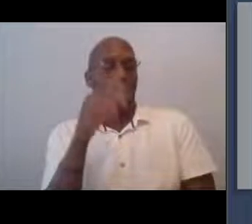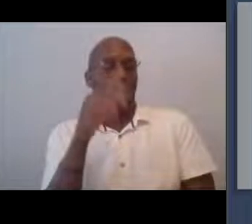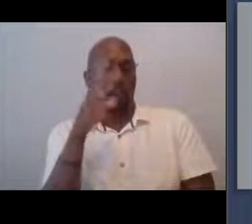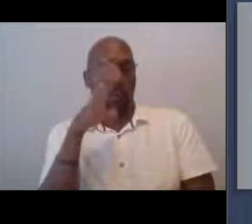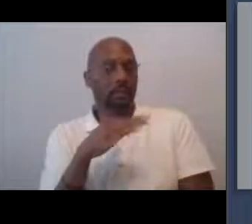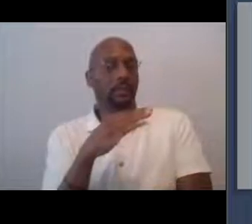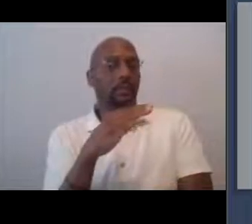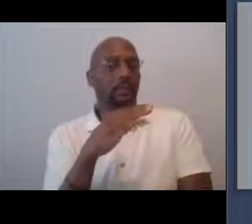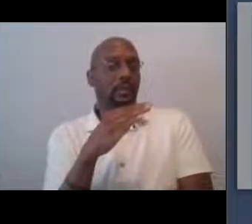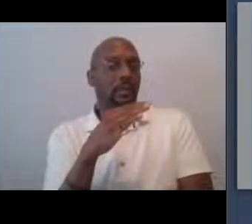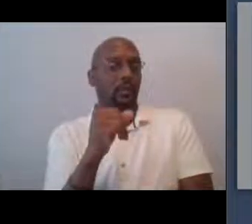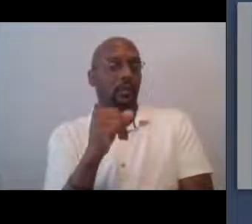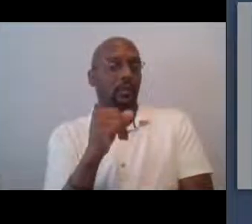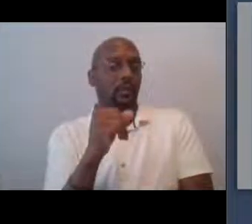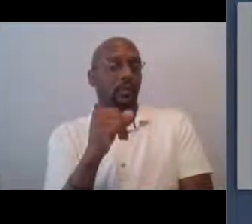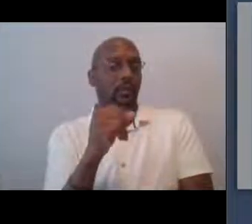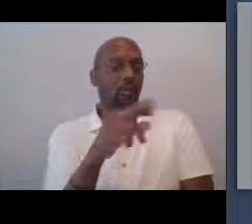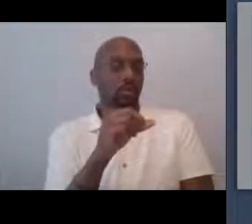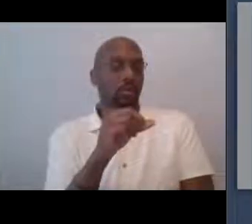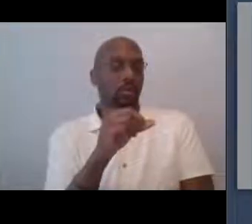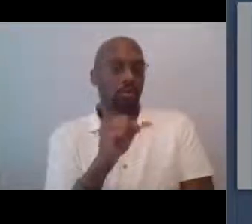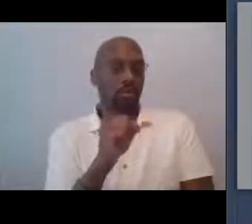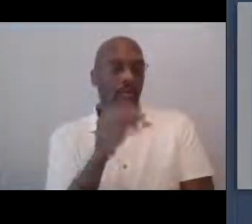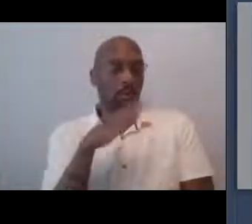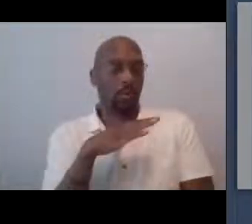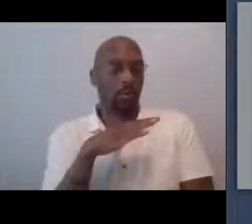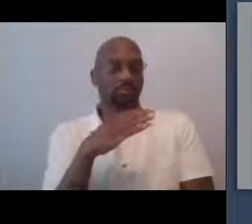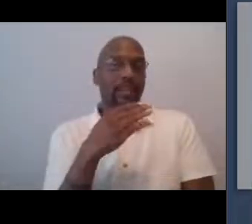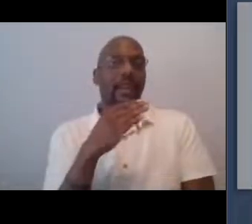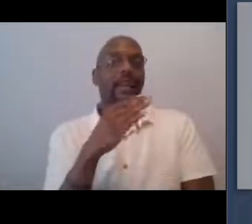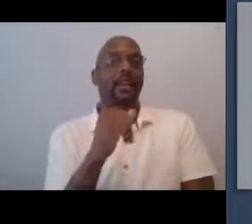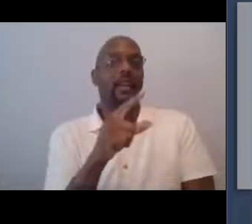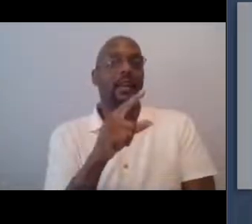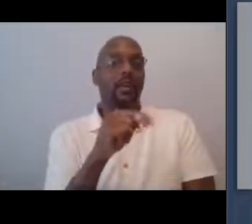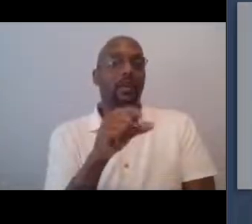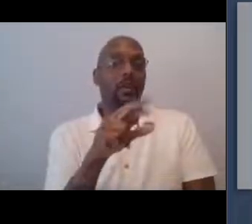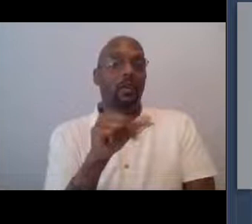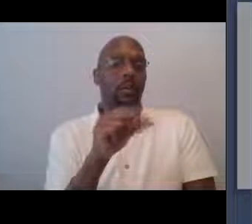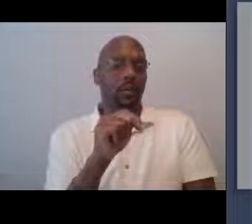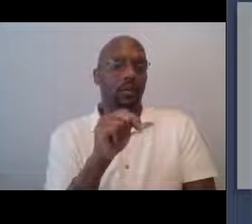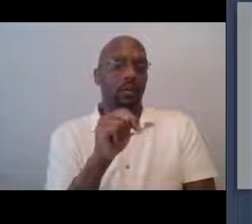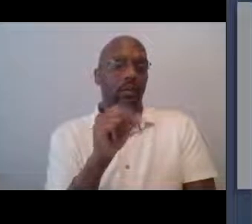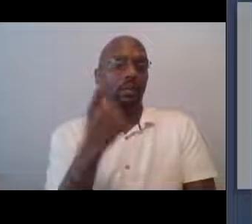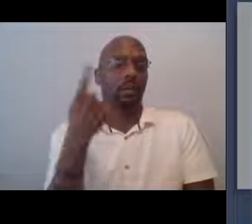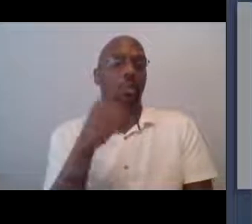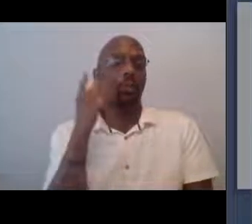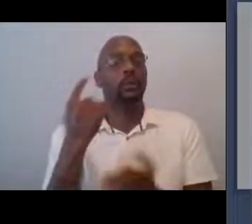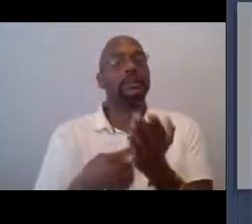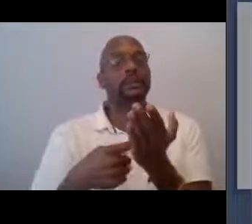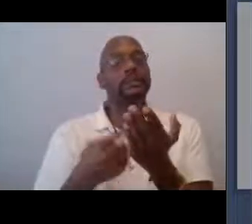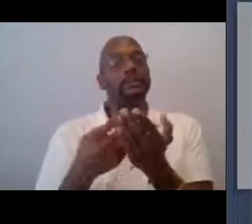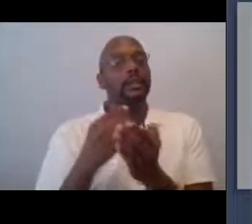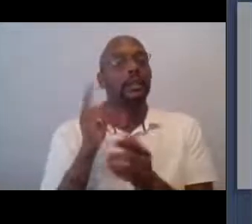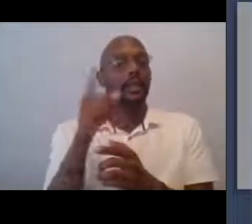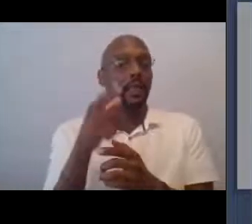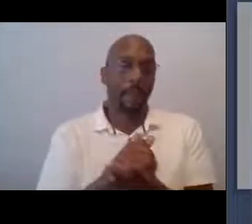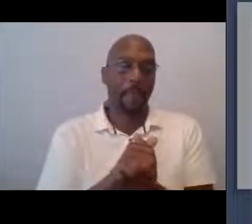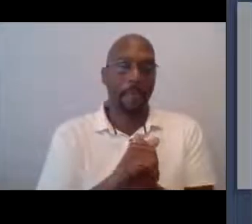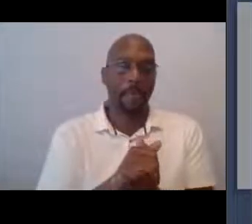Congresswoman, and hopefully Caltrans also. Great. Thank you very much, Madam Chair. Commissioner Gordon?